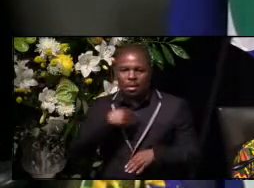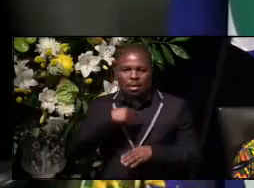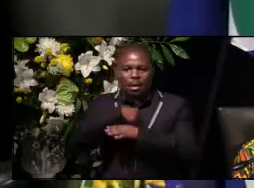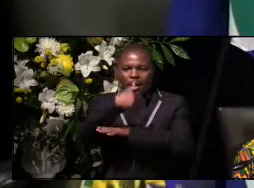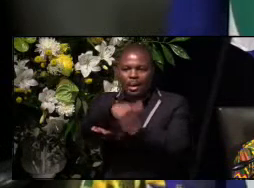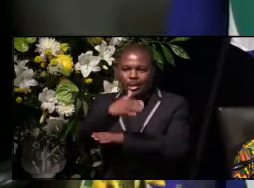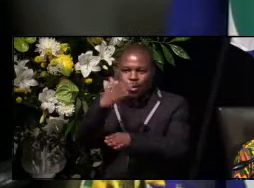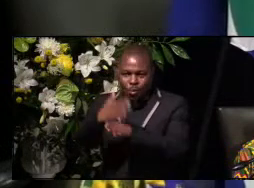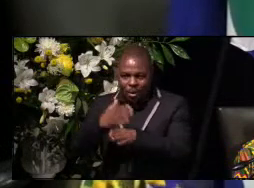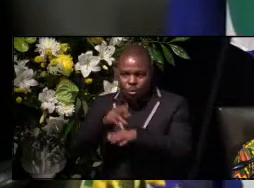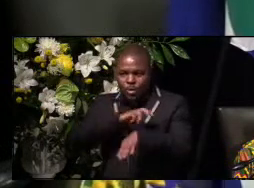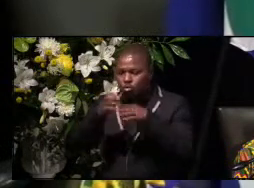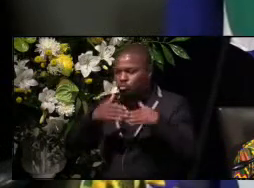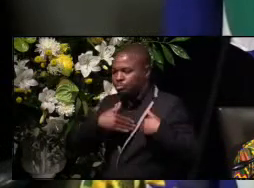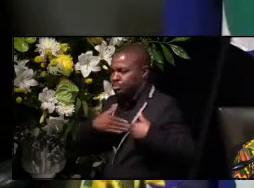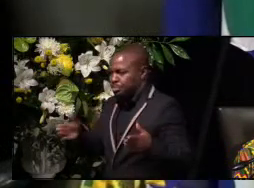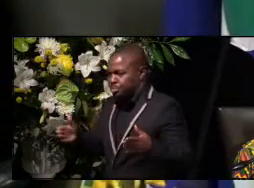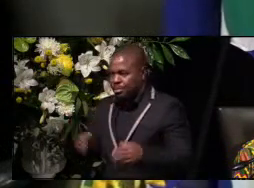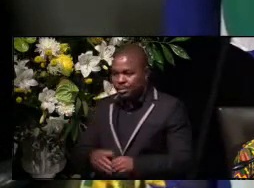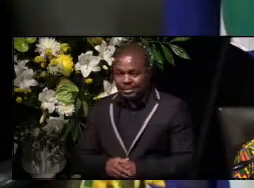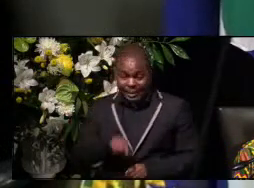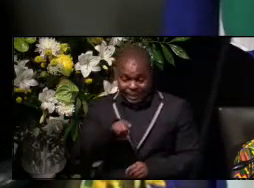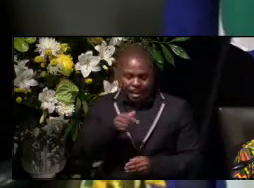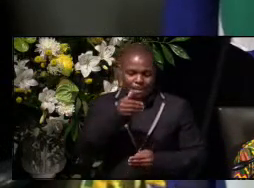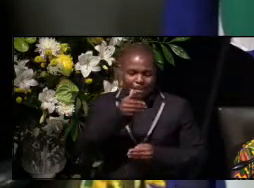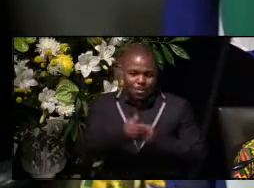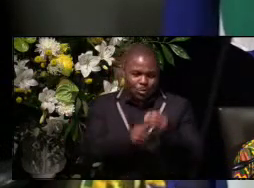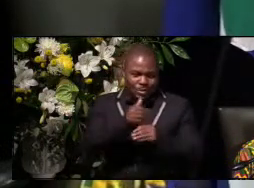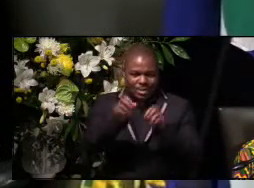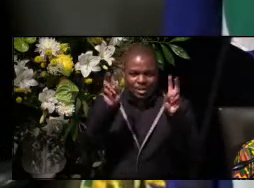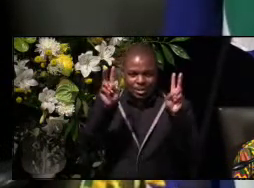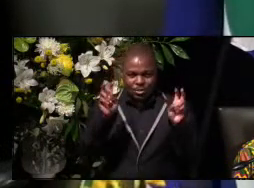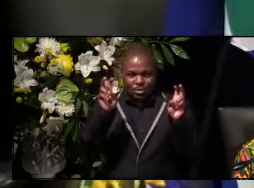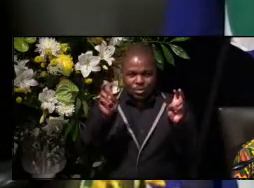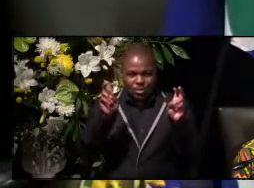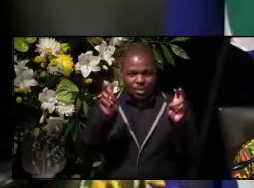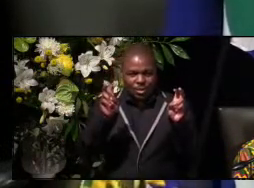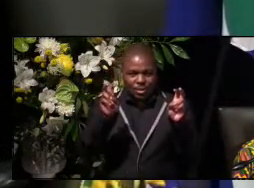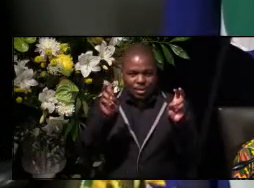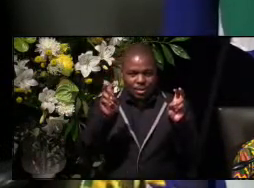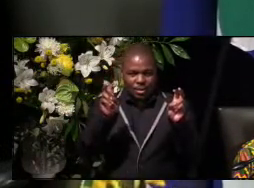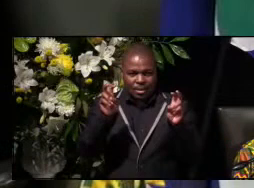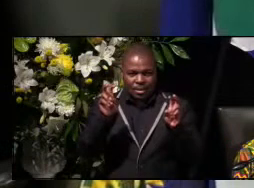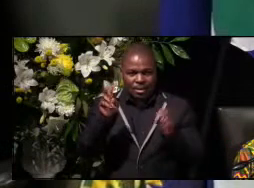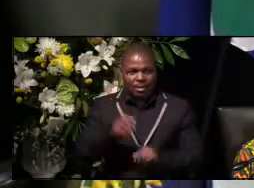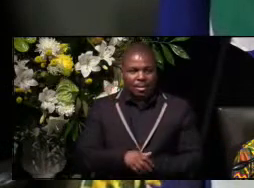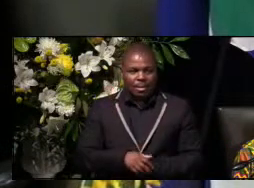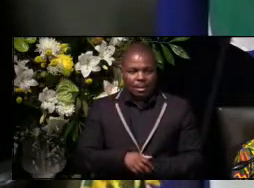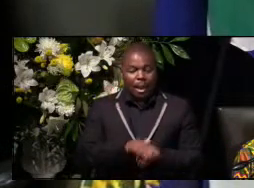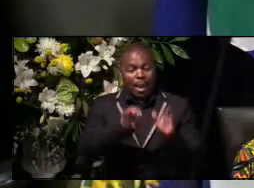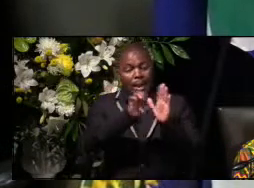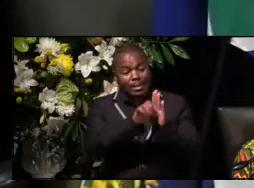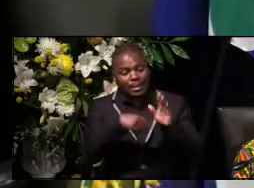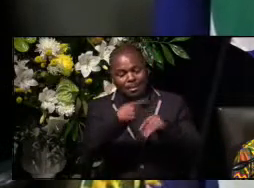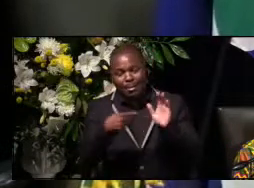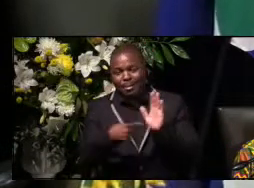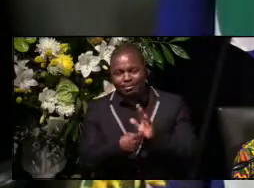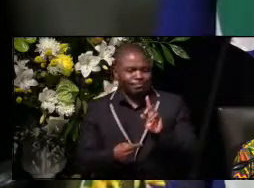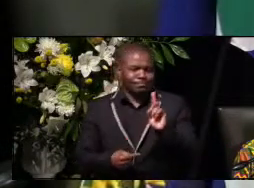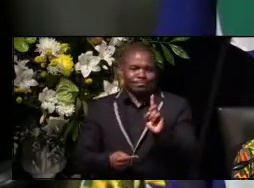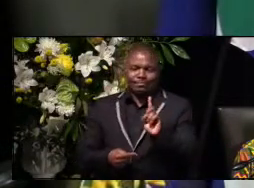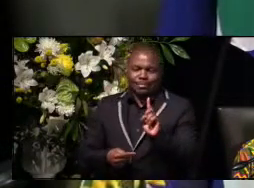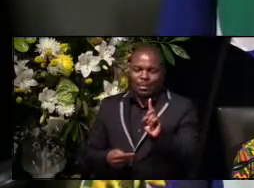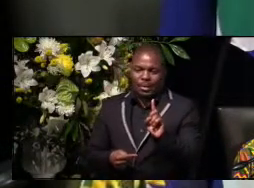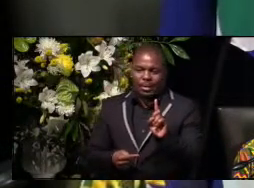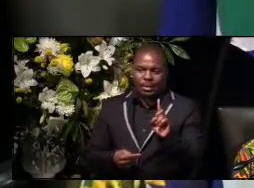external work and so on that's procedural matters it is and I don't think that is in the essence what ethics is about